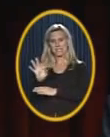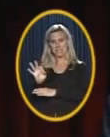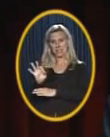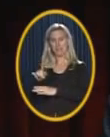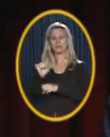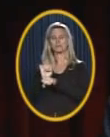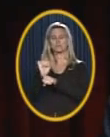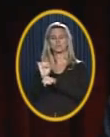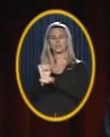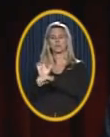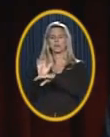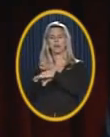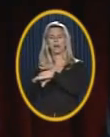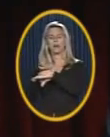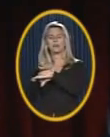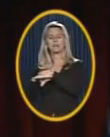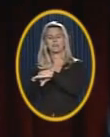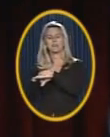was working